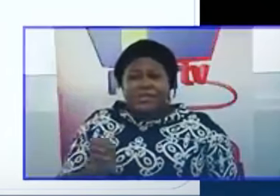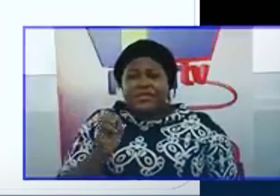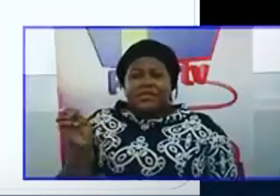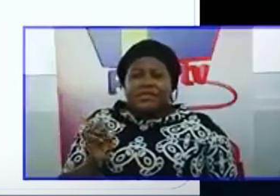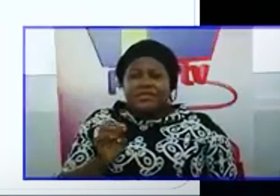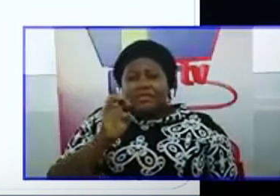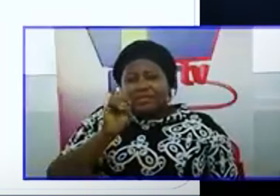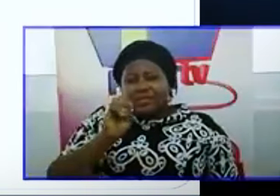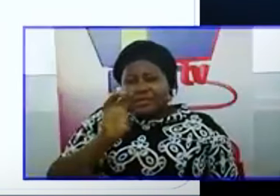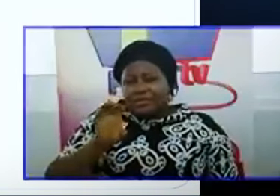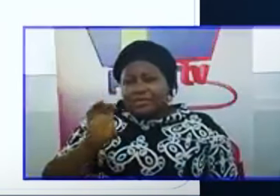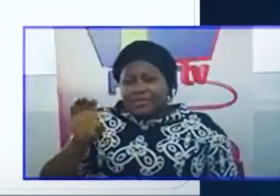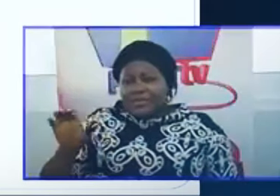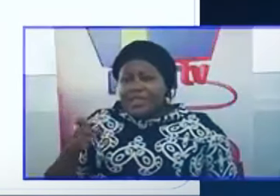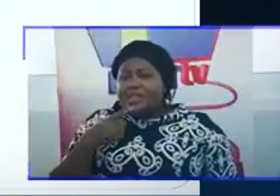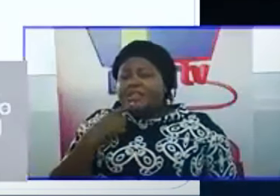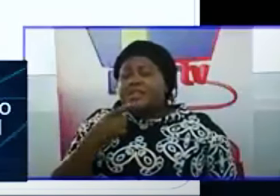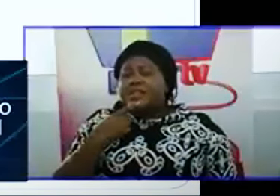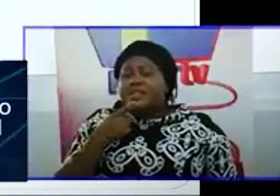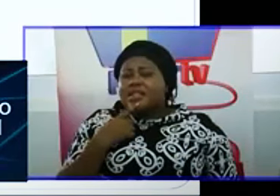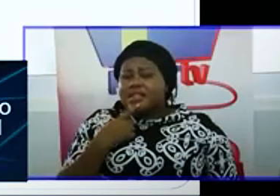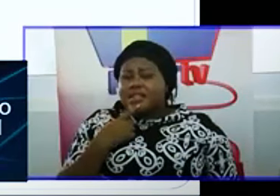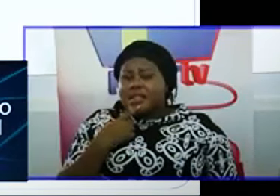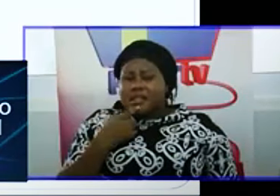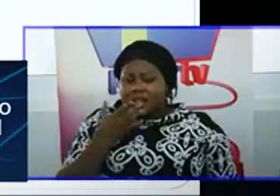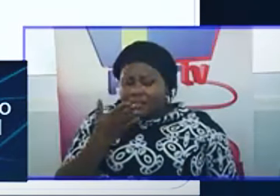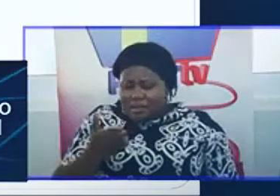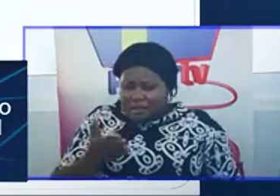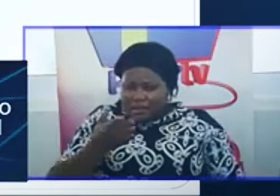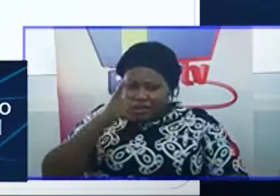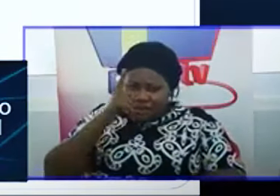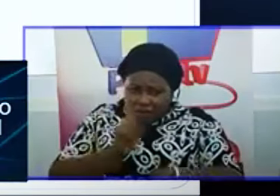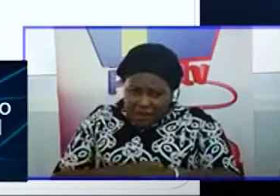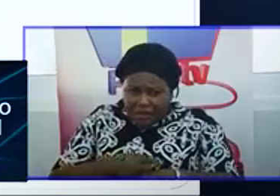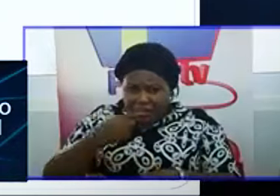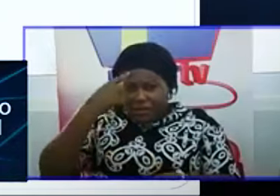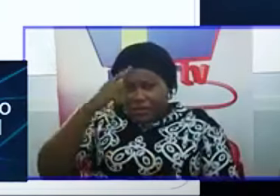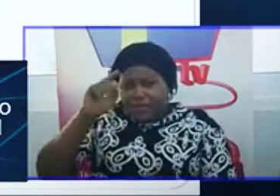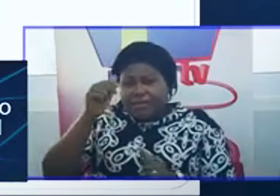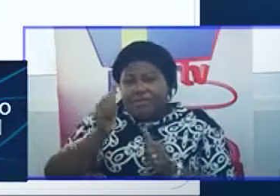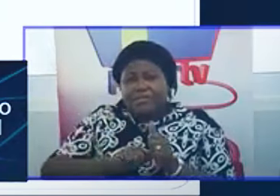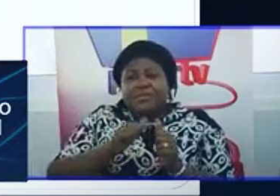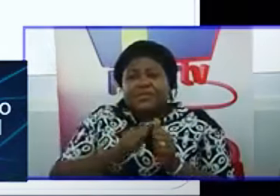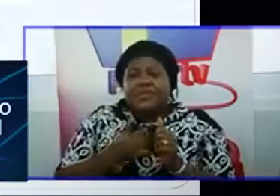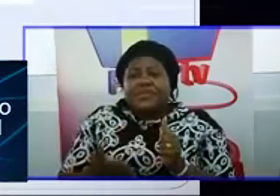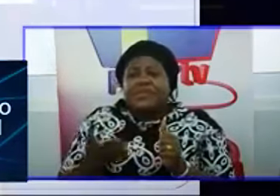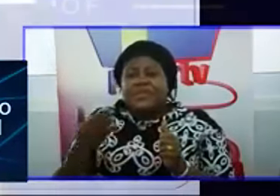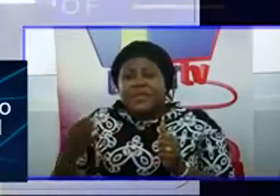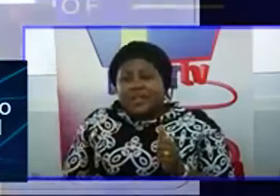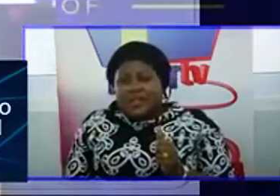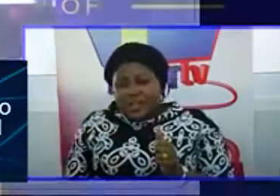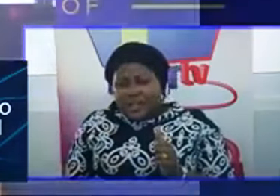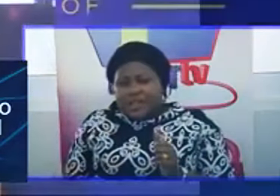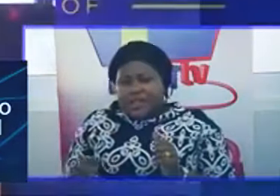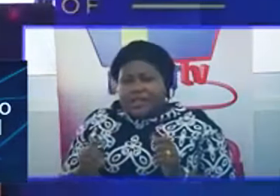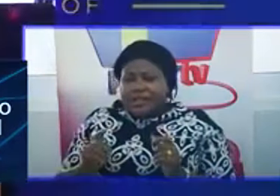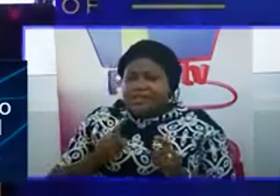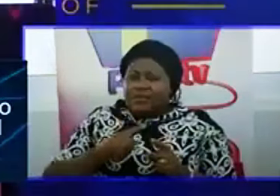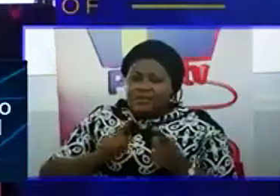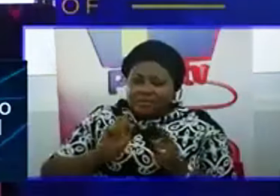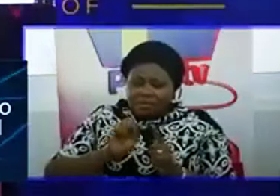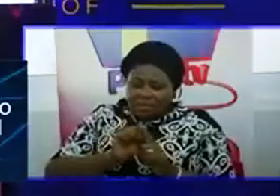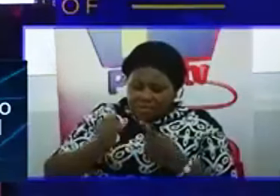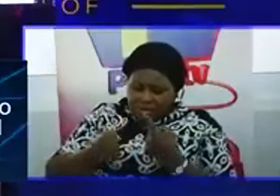Ecclesiastes 3 verse 1 to 3 says that there is a time for everything, a season for every activity